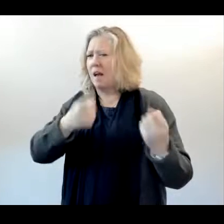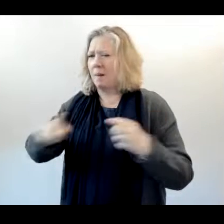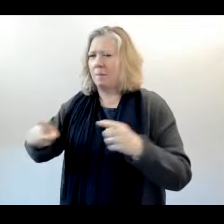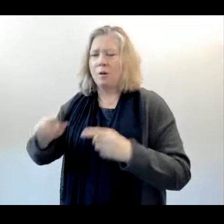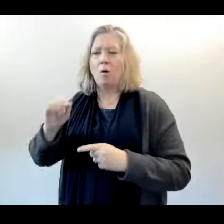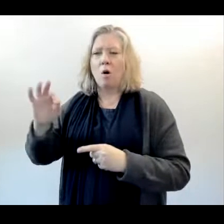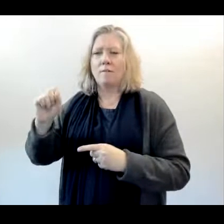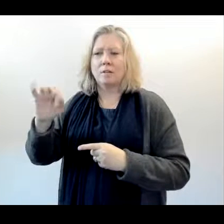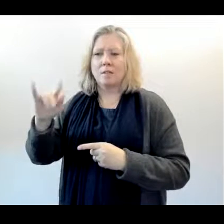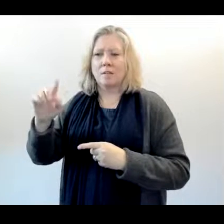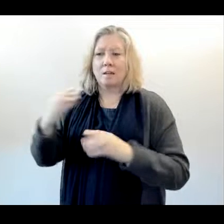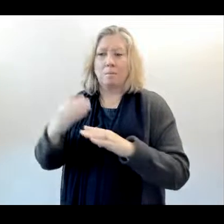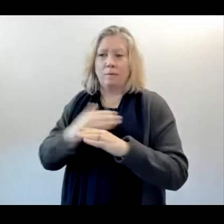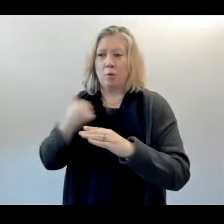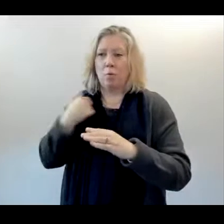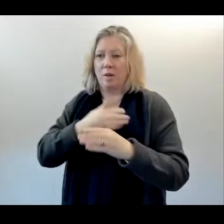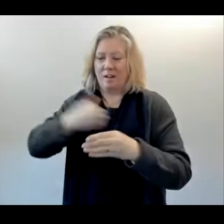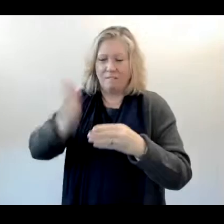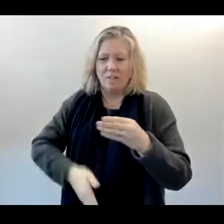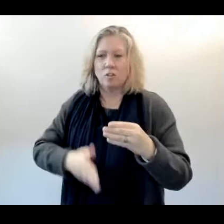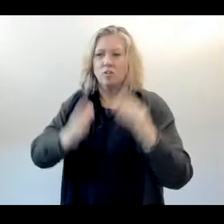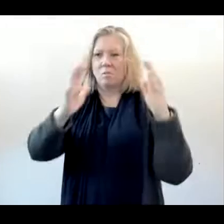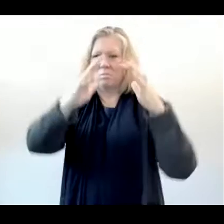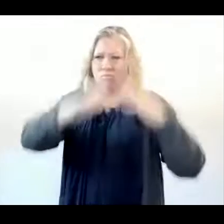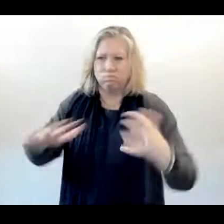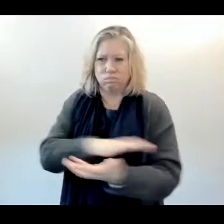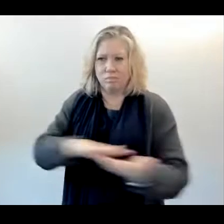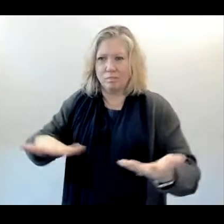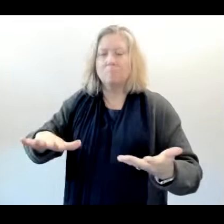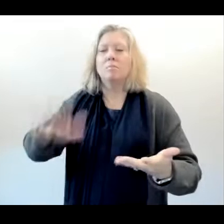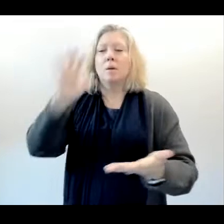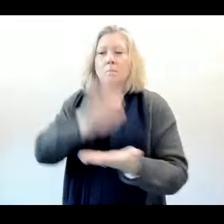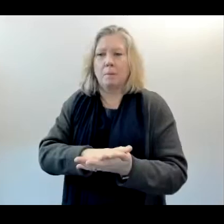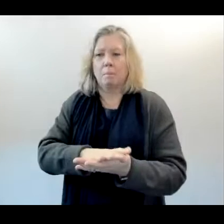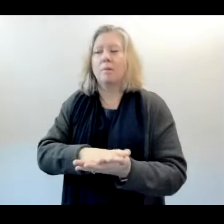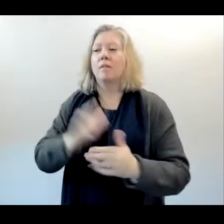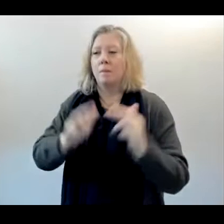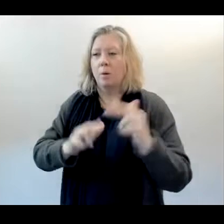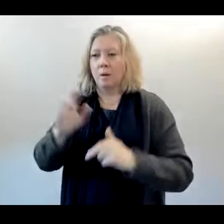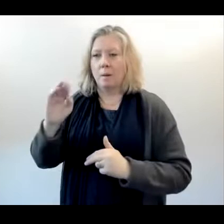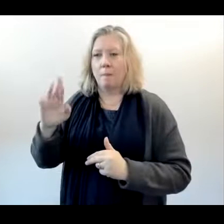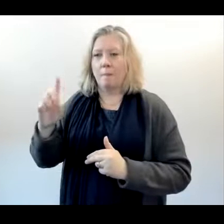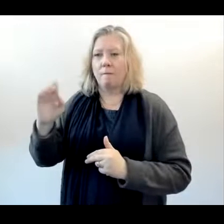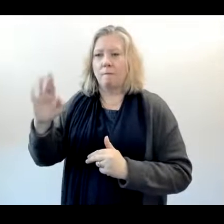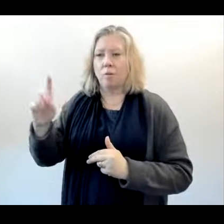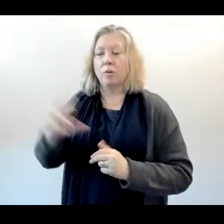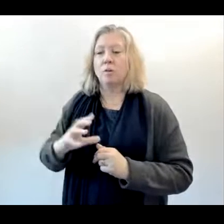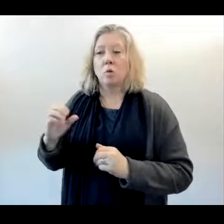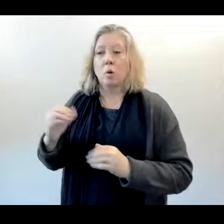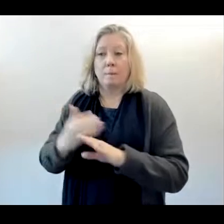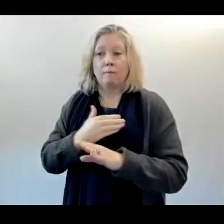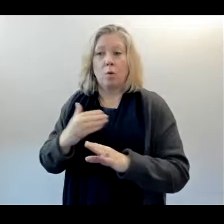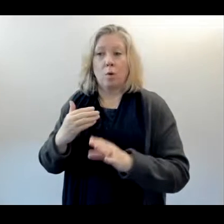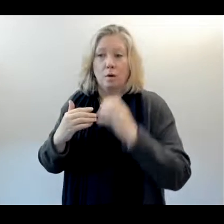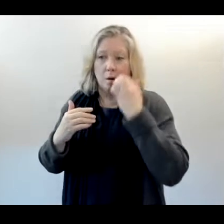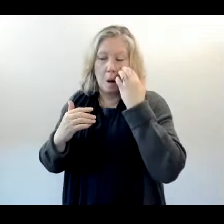the main portion of the Bedford dwelling, before we demolish it. So people will have a chance to move